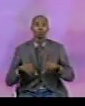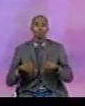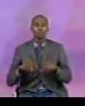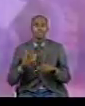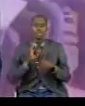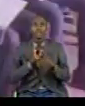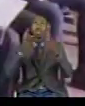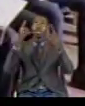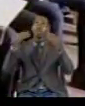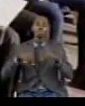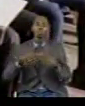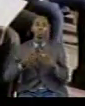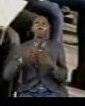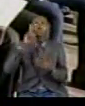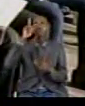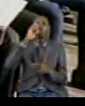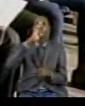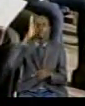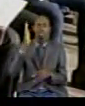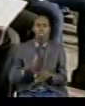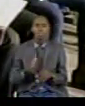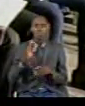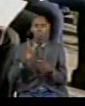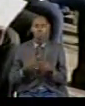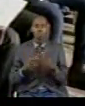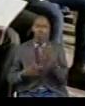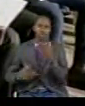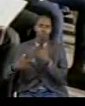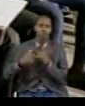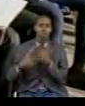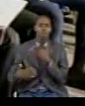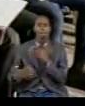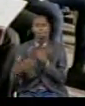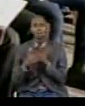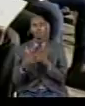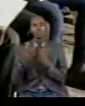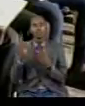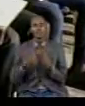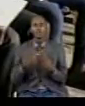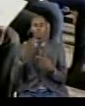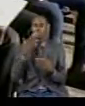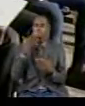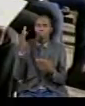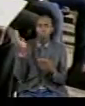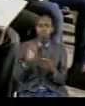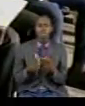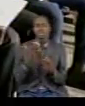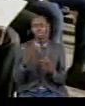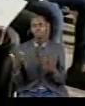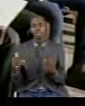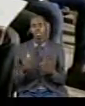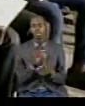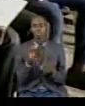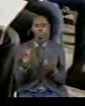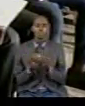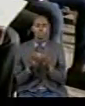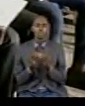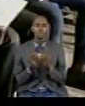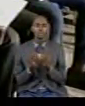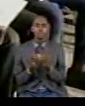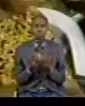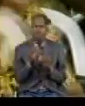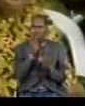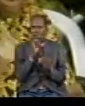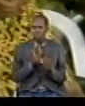you, never to return back to evil things anymore. Am I talking about